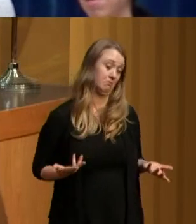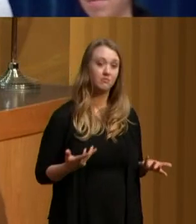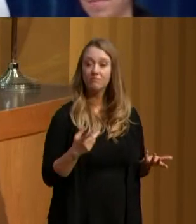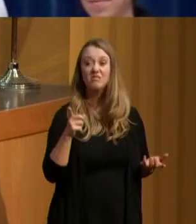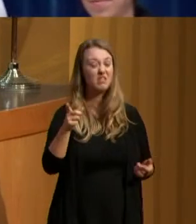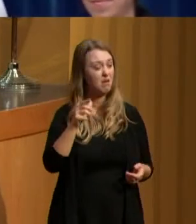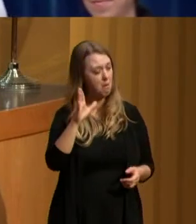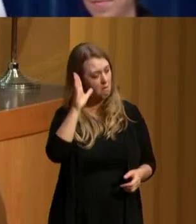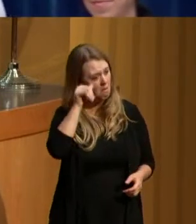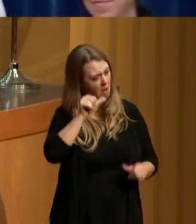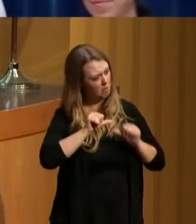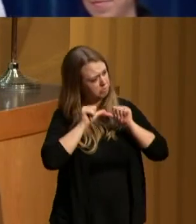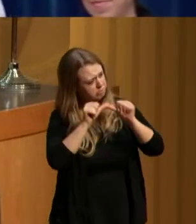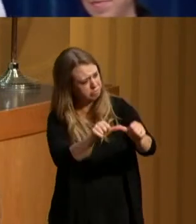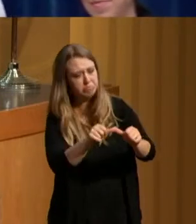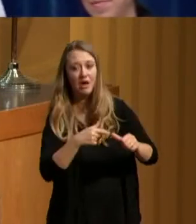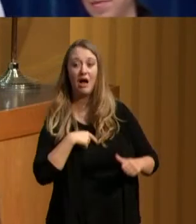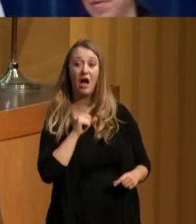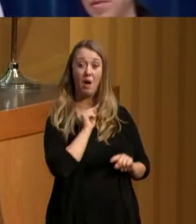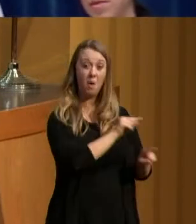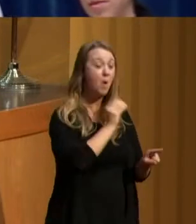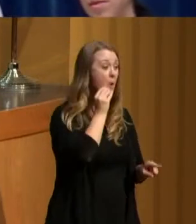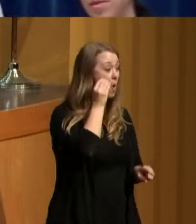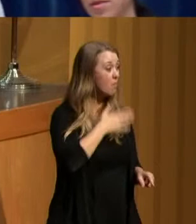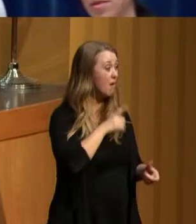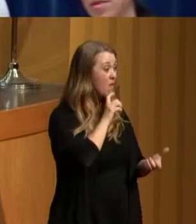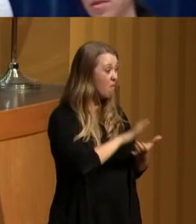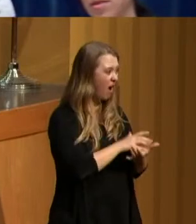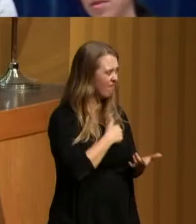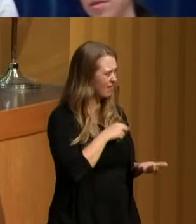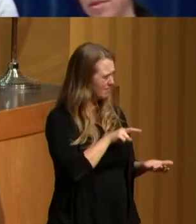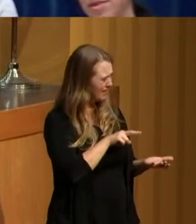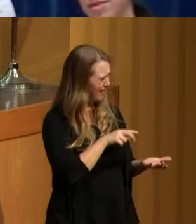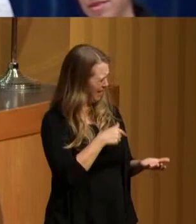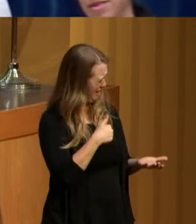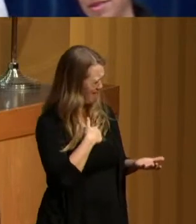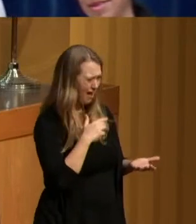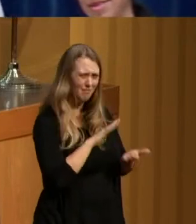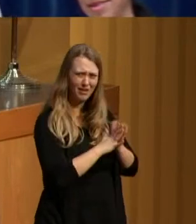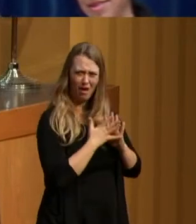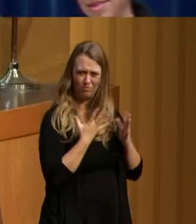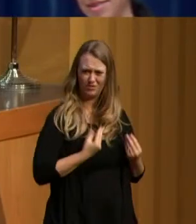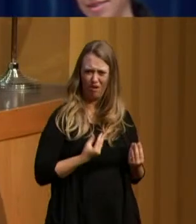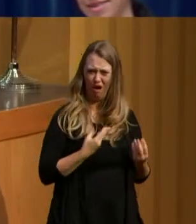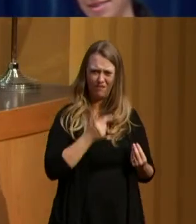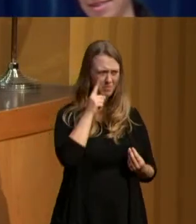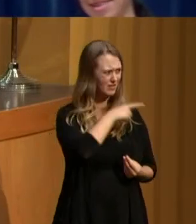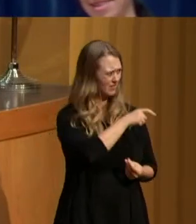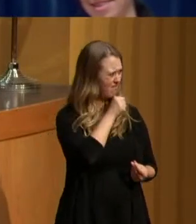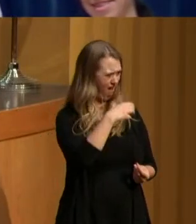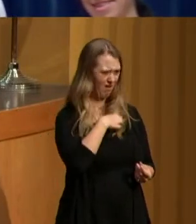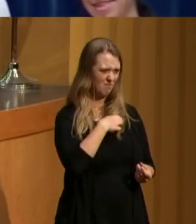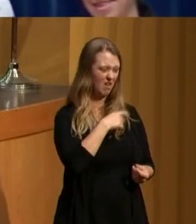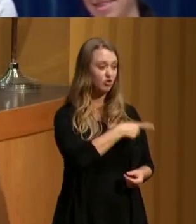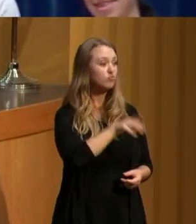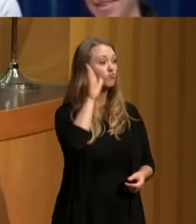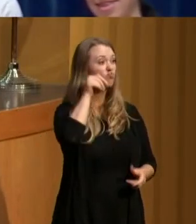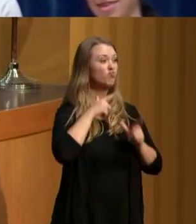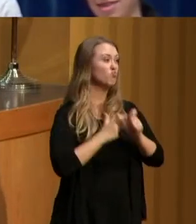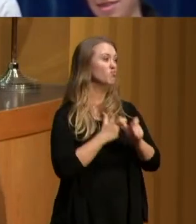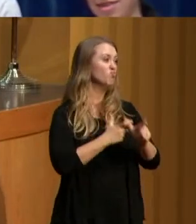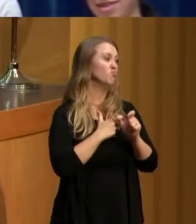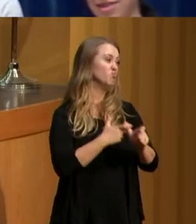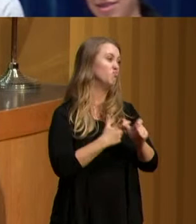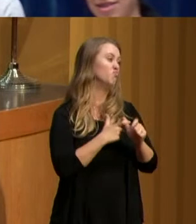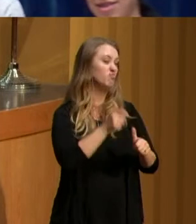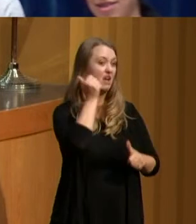my wife, Cara, who's sitting there with my boys, and I was like, am I getting soft? Because they're not complaining, they're running every day. Our first 3 weeks,